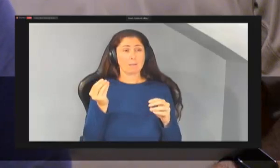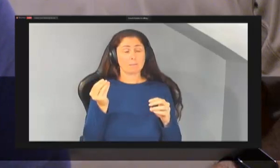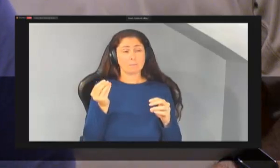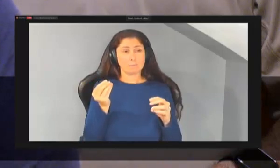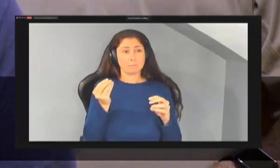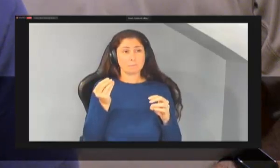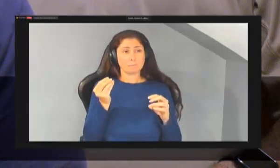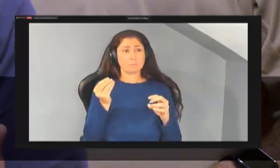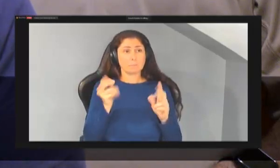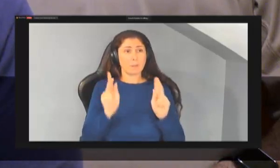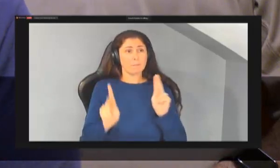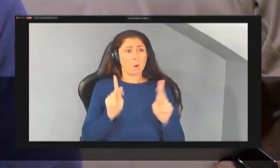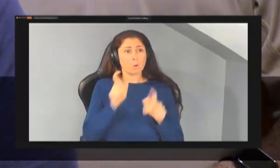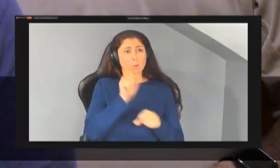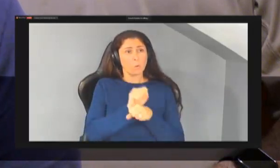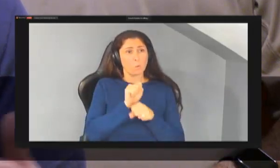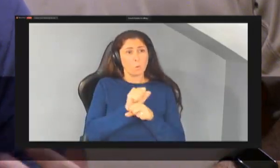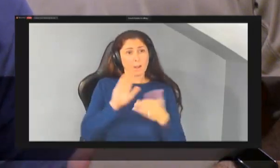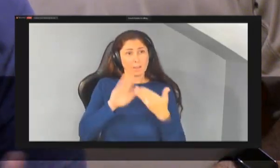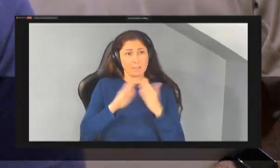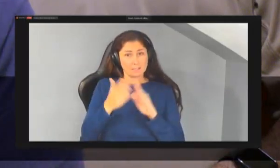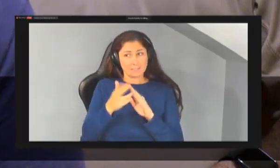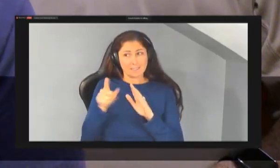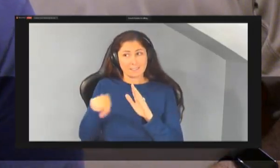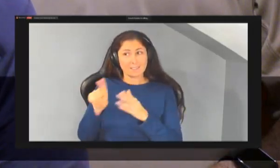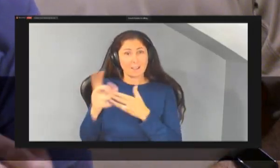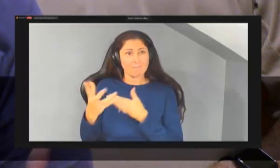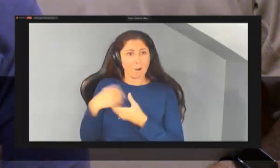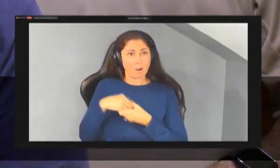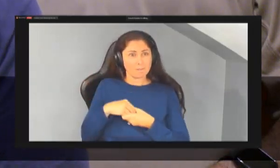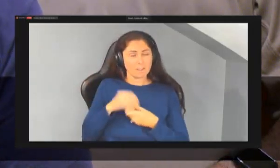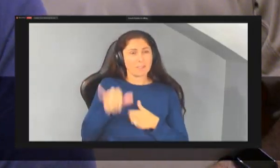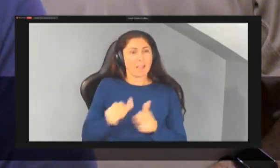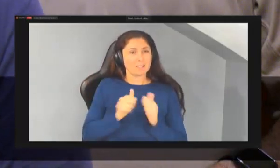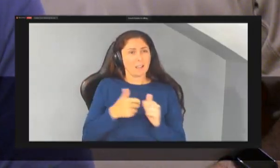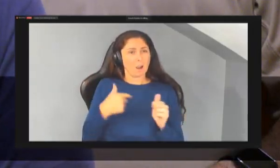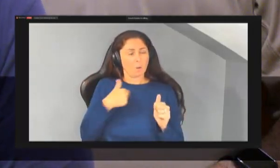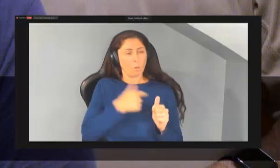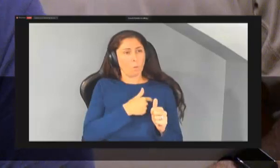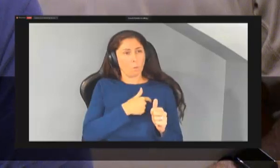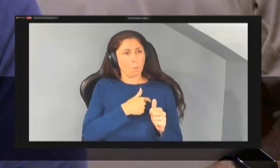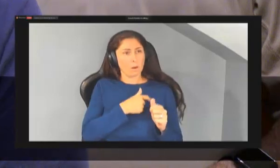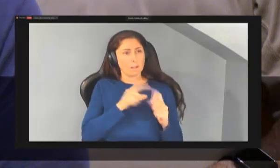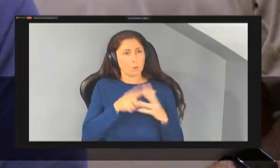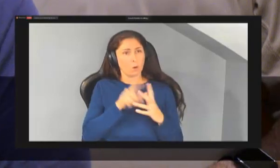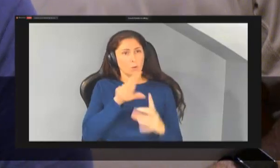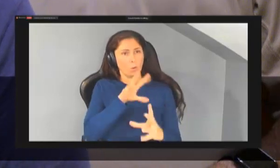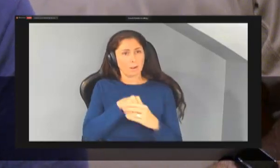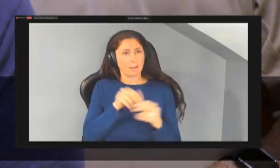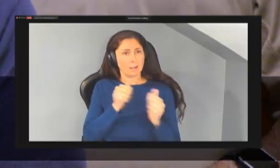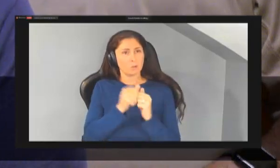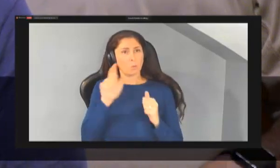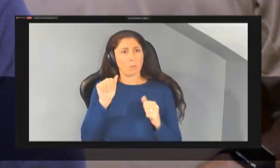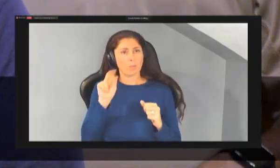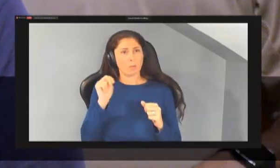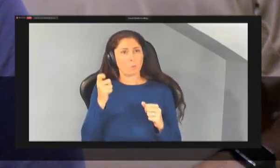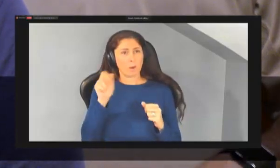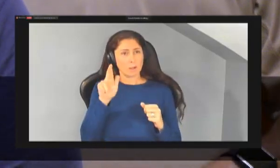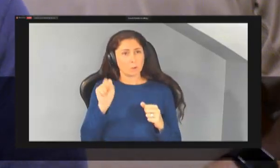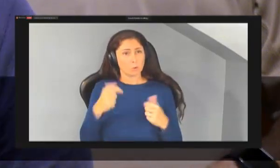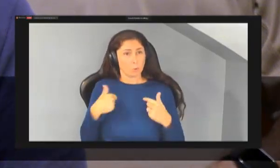And then folks who work at the city started getting involved, and that's how we started to engage with the Rangers. We are the ones